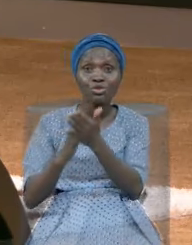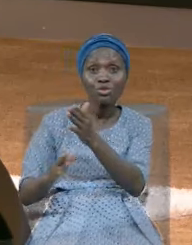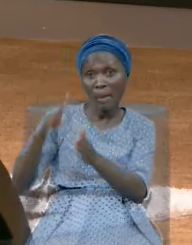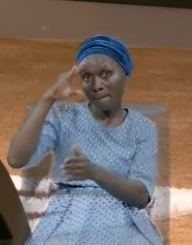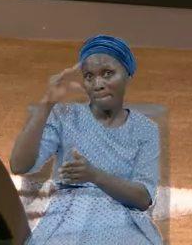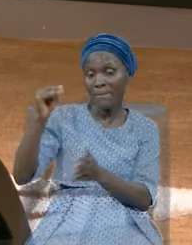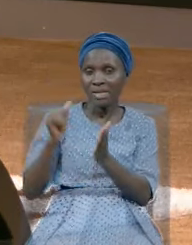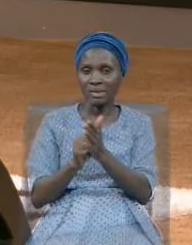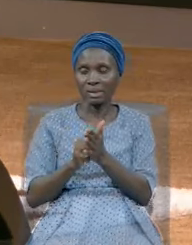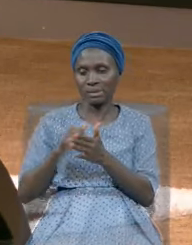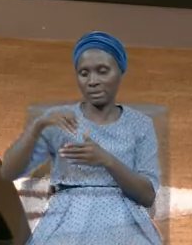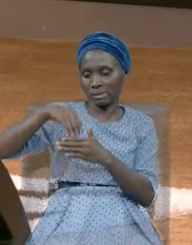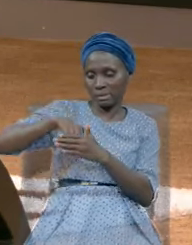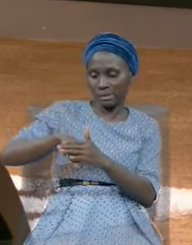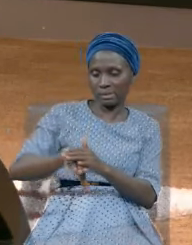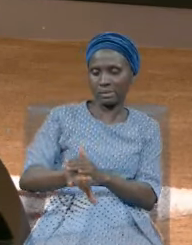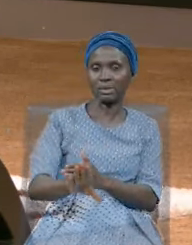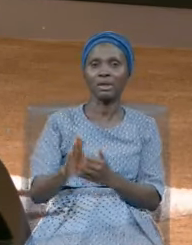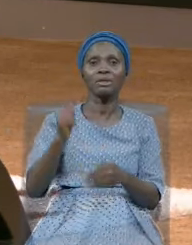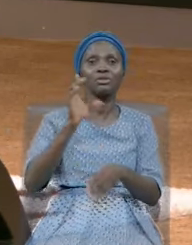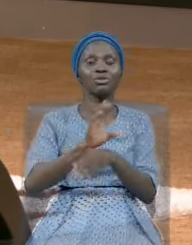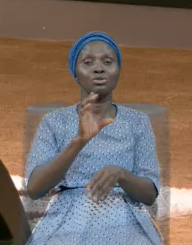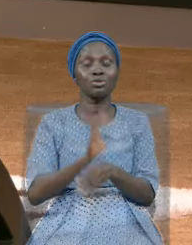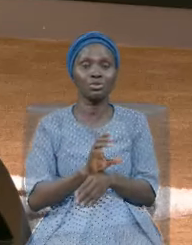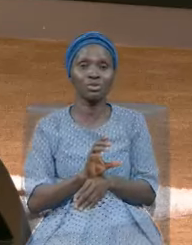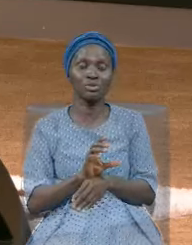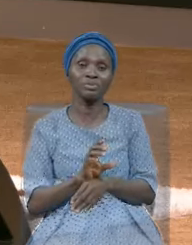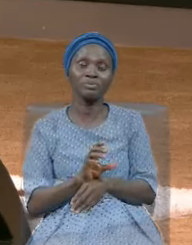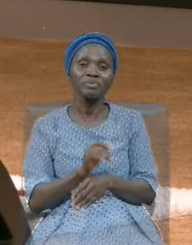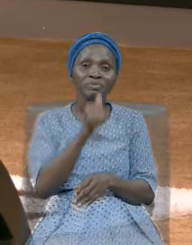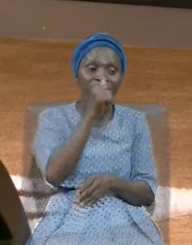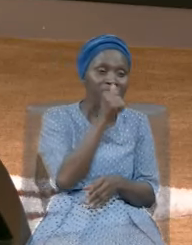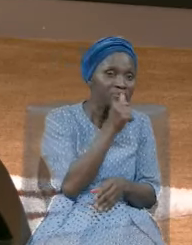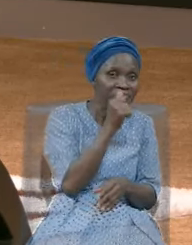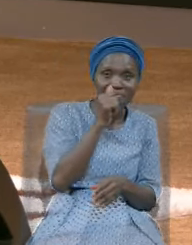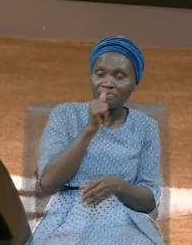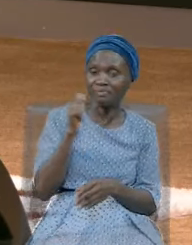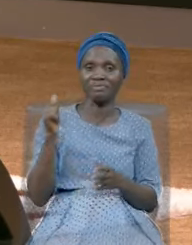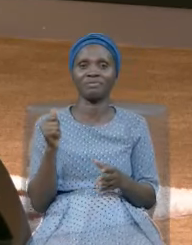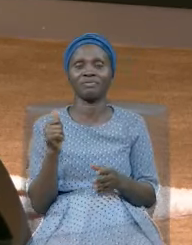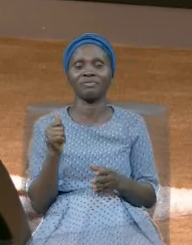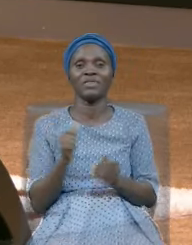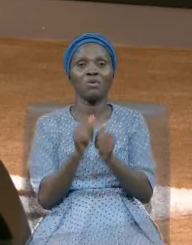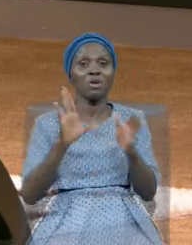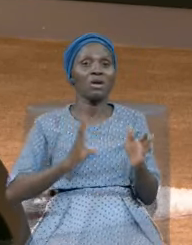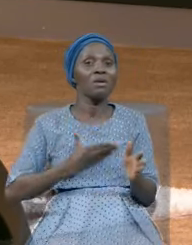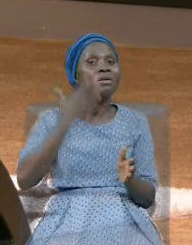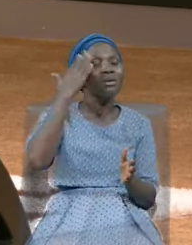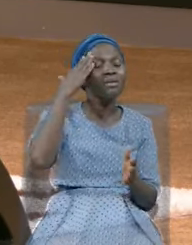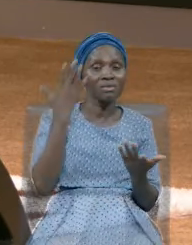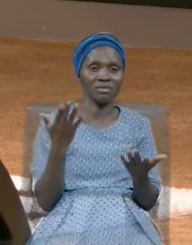in unawares, who were before of old ordained to